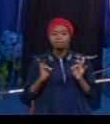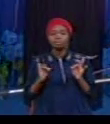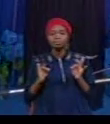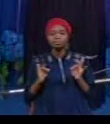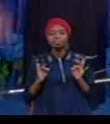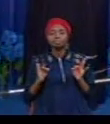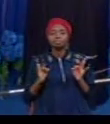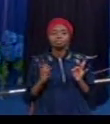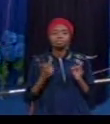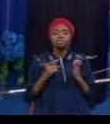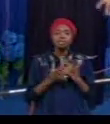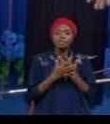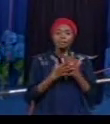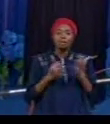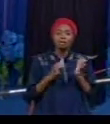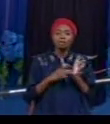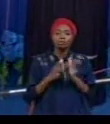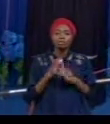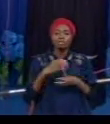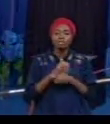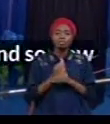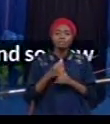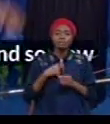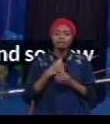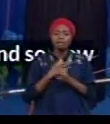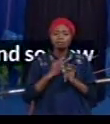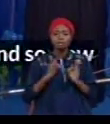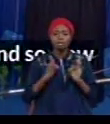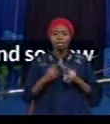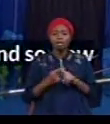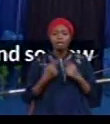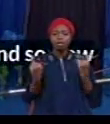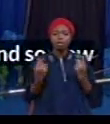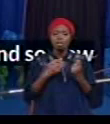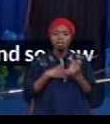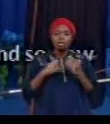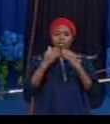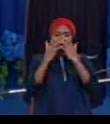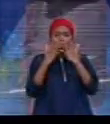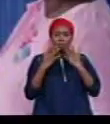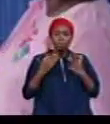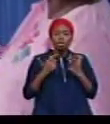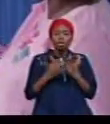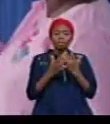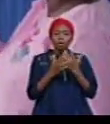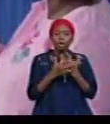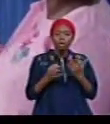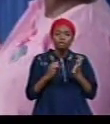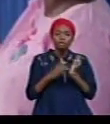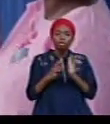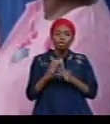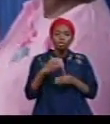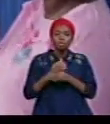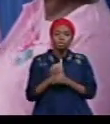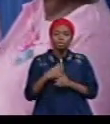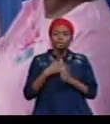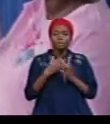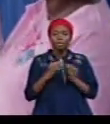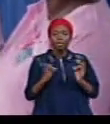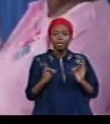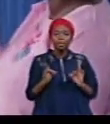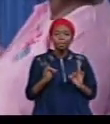Blood of Jesus, the blood of Jesus set me free from sin and sorrow. The blood of Jesus set me